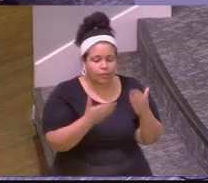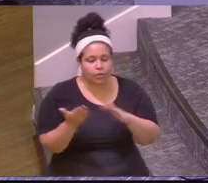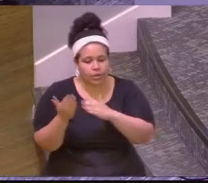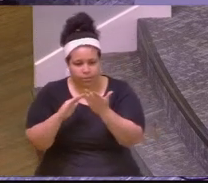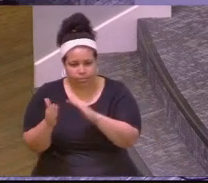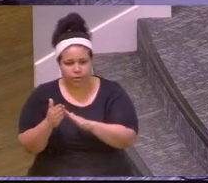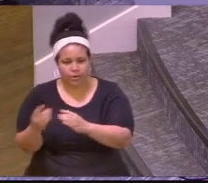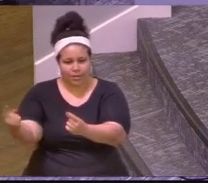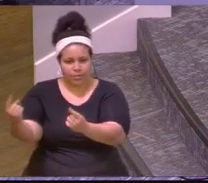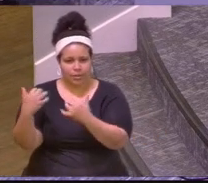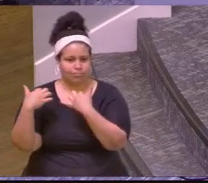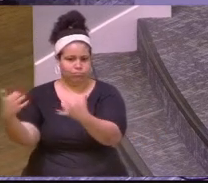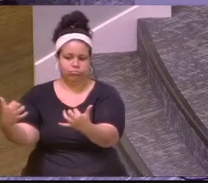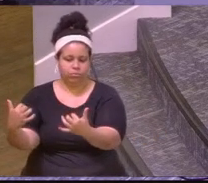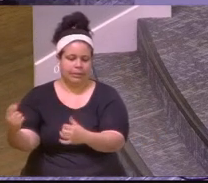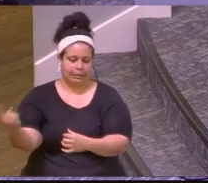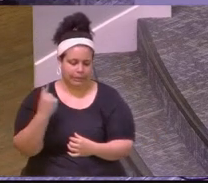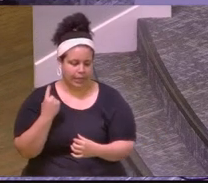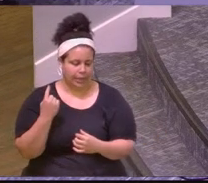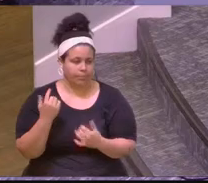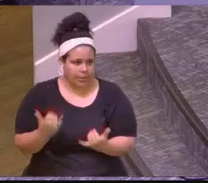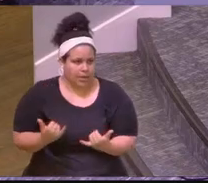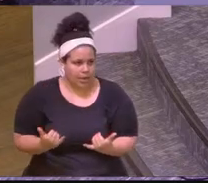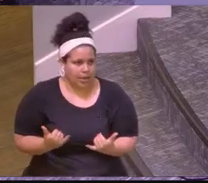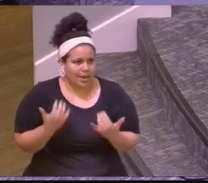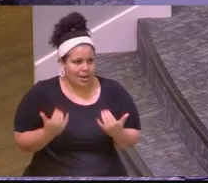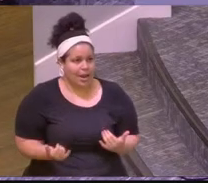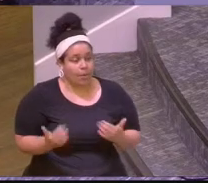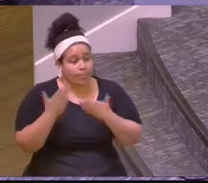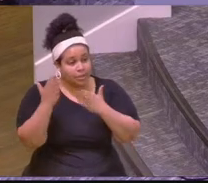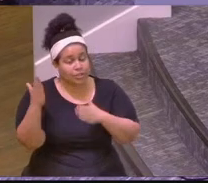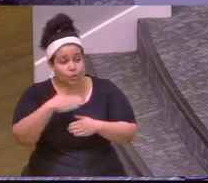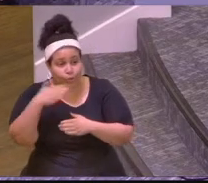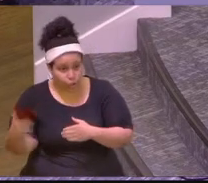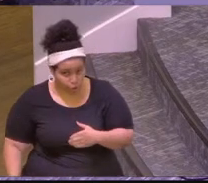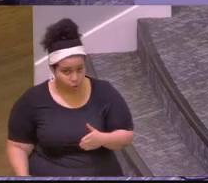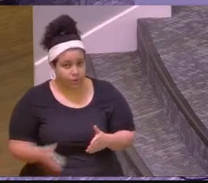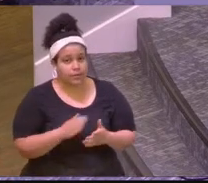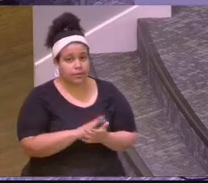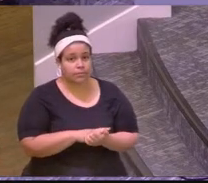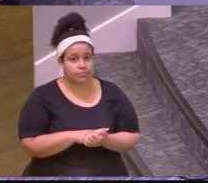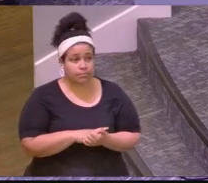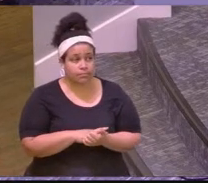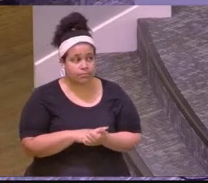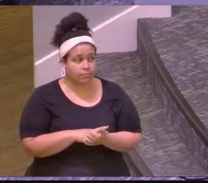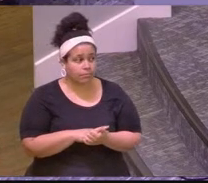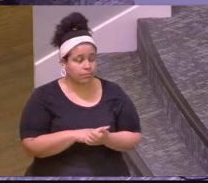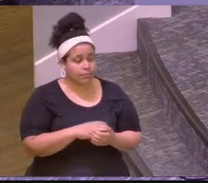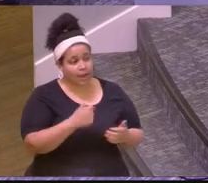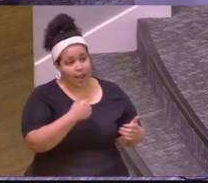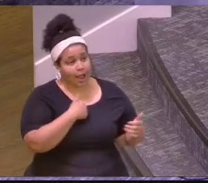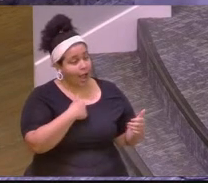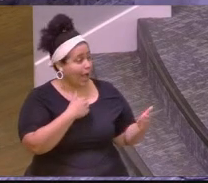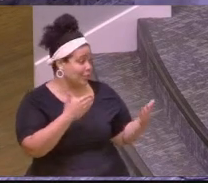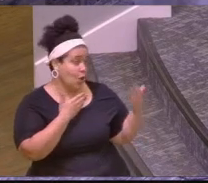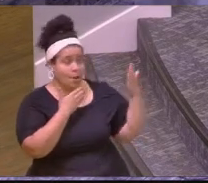today. And we will now make a motion to adjourn. I so